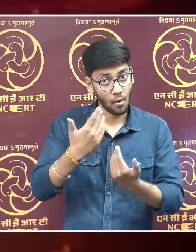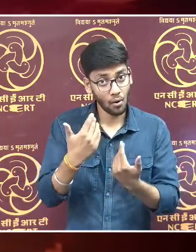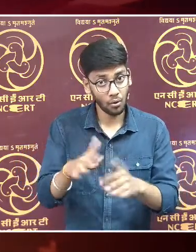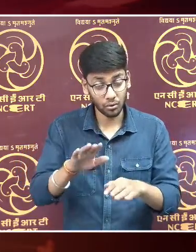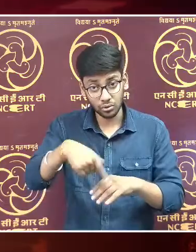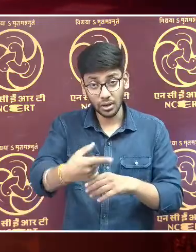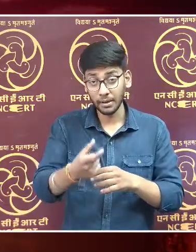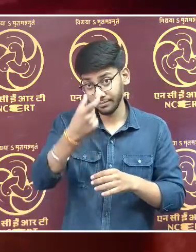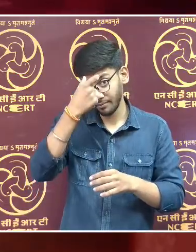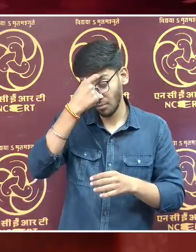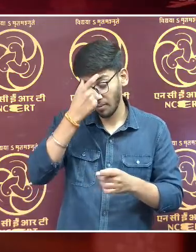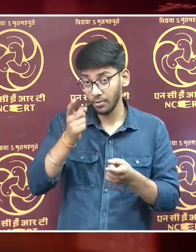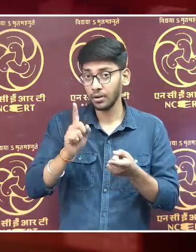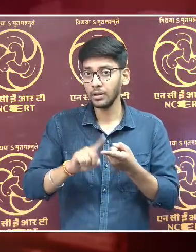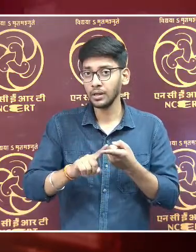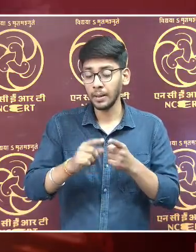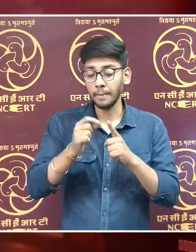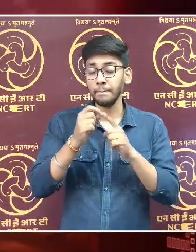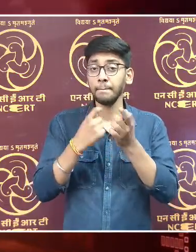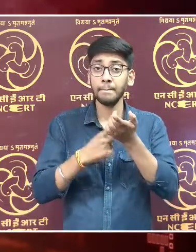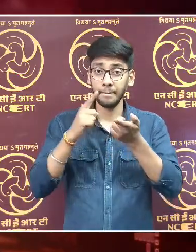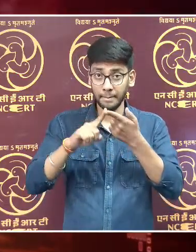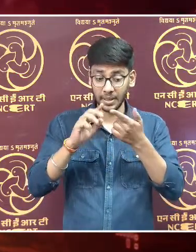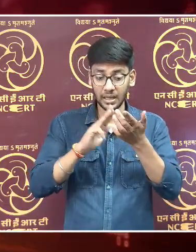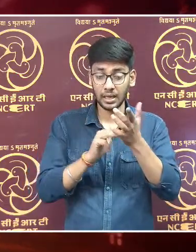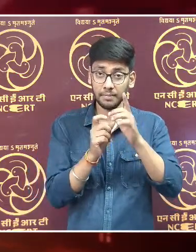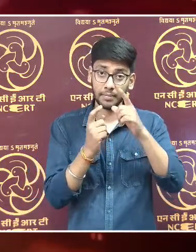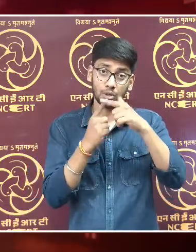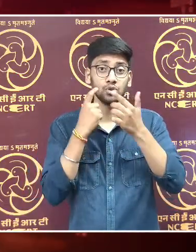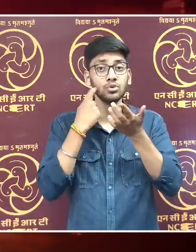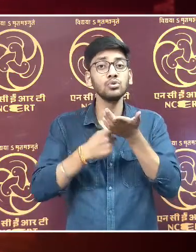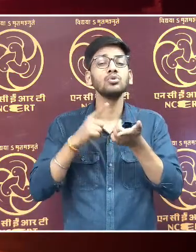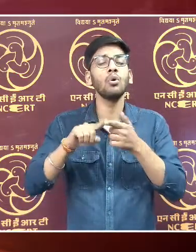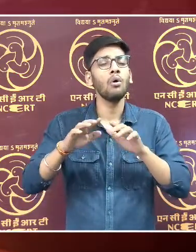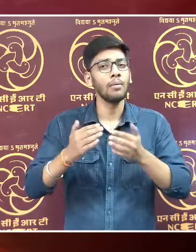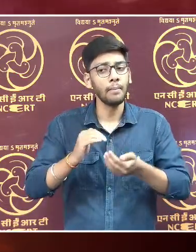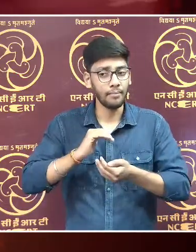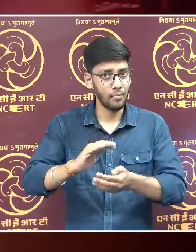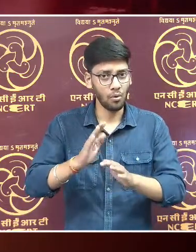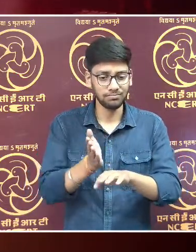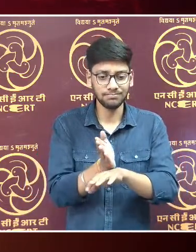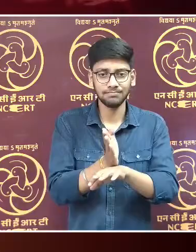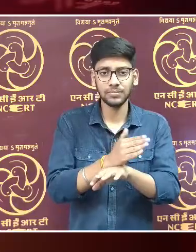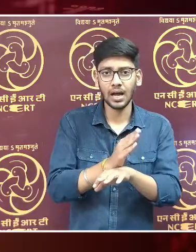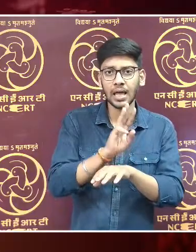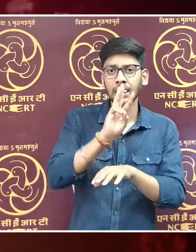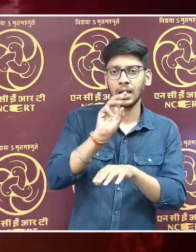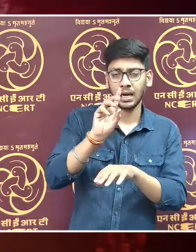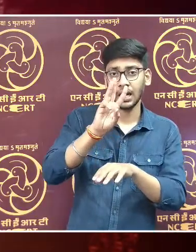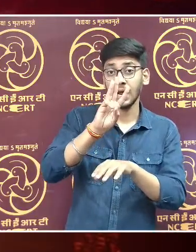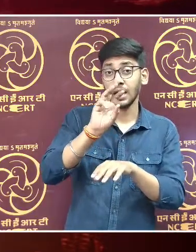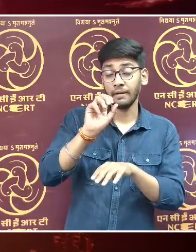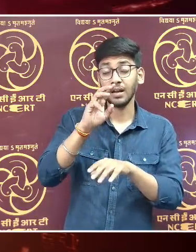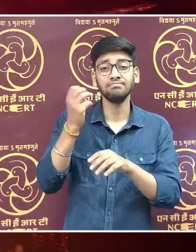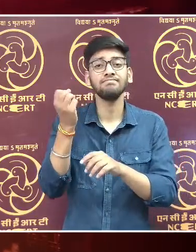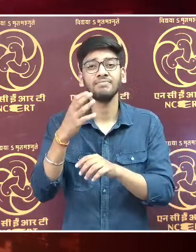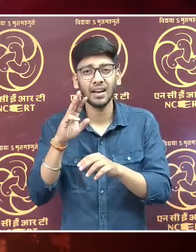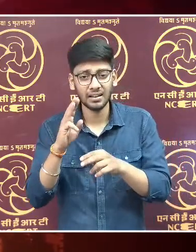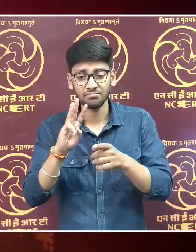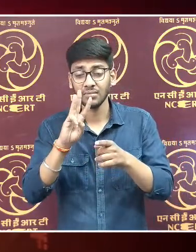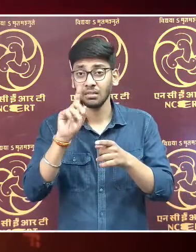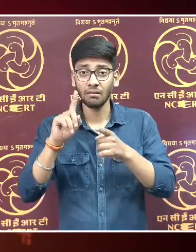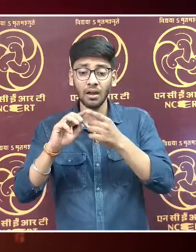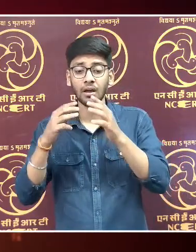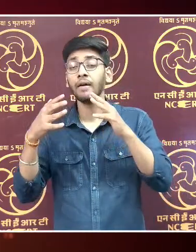problem, like if the child is premature, Yeah. the child was born like around 32 weeks, 31 weeks, still the development still